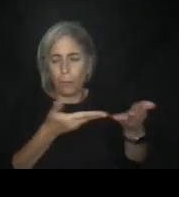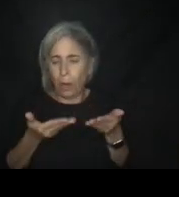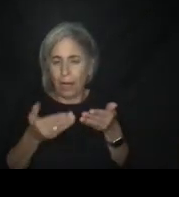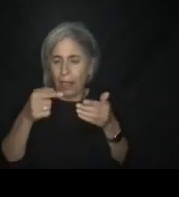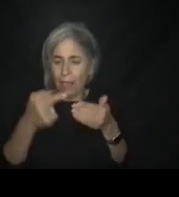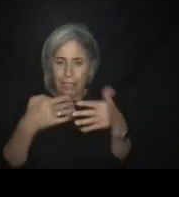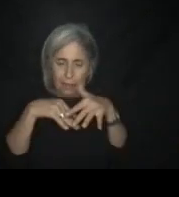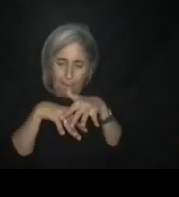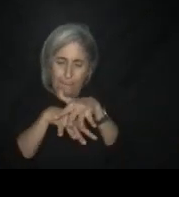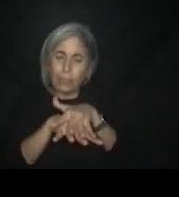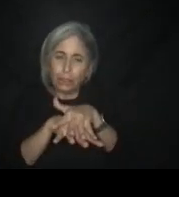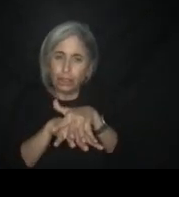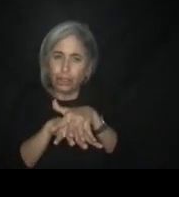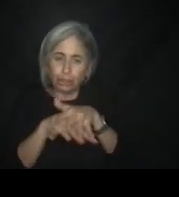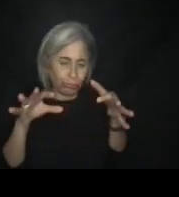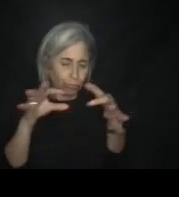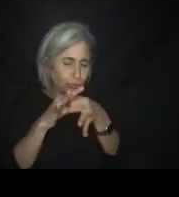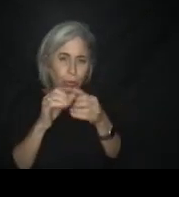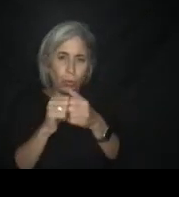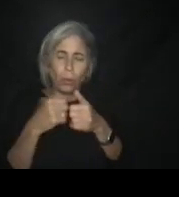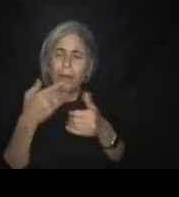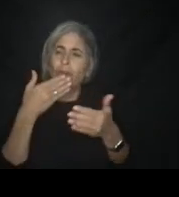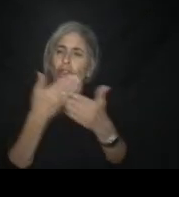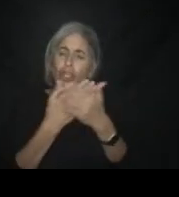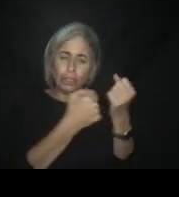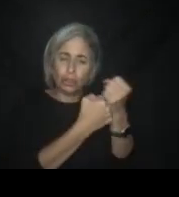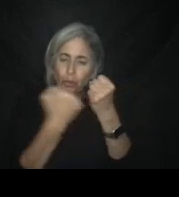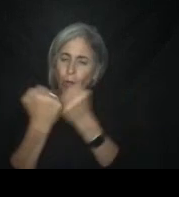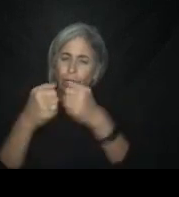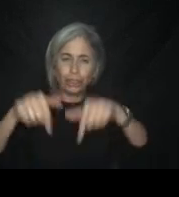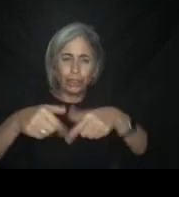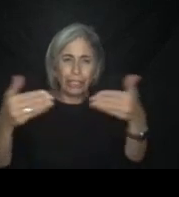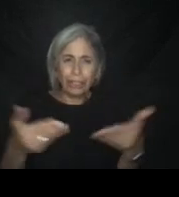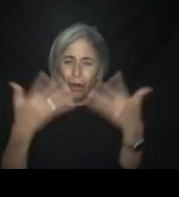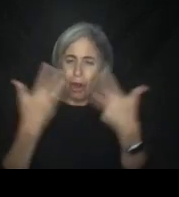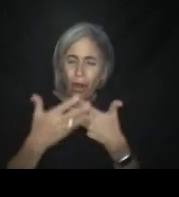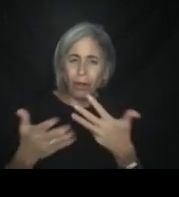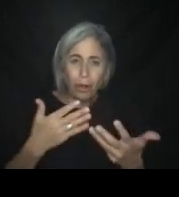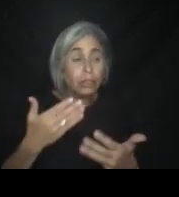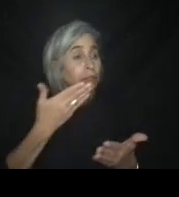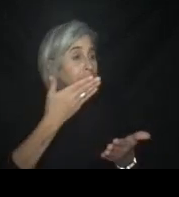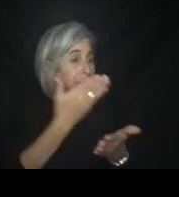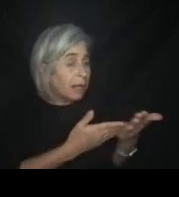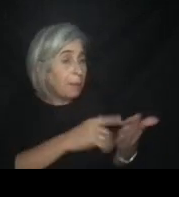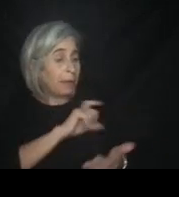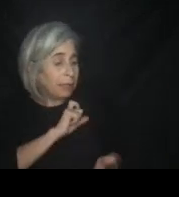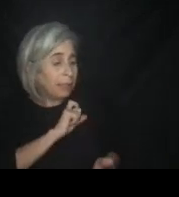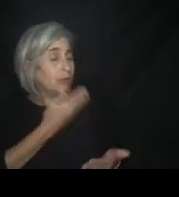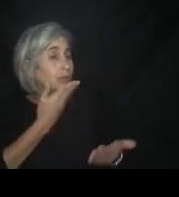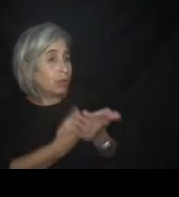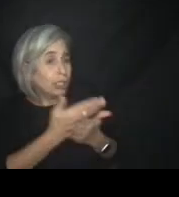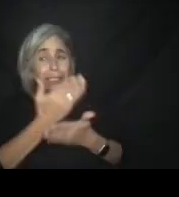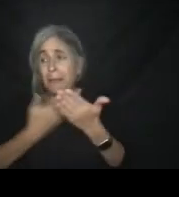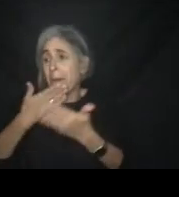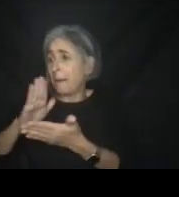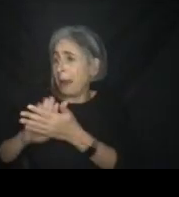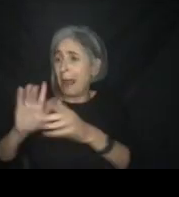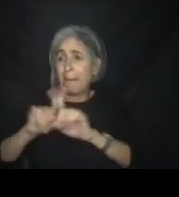merger. We have a good structure right here. We have maybe some good ones, we may have some bad ones, but instead of